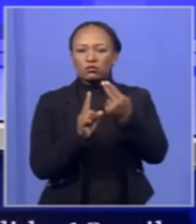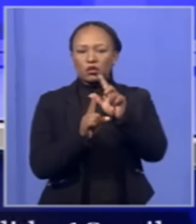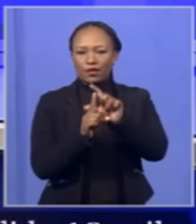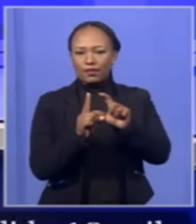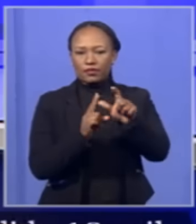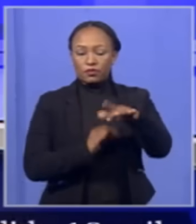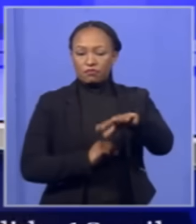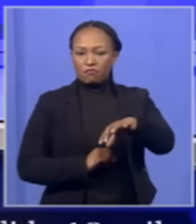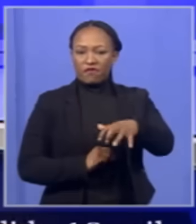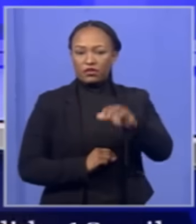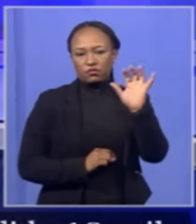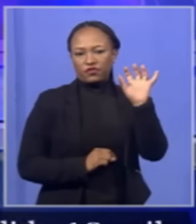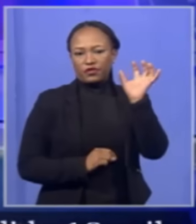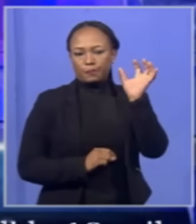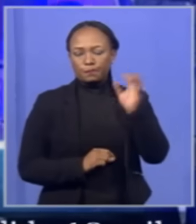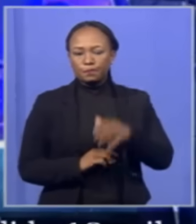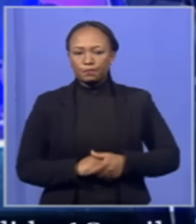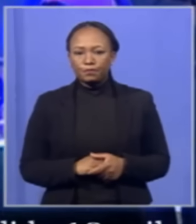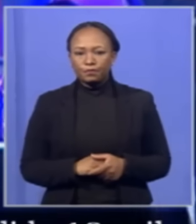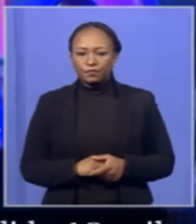eo.